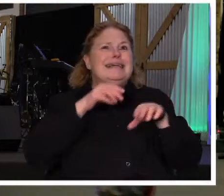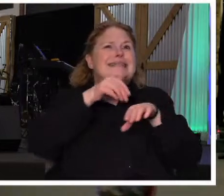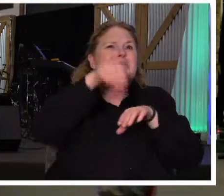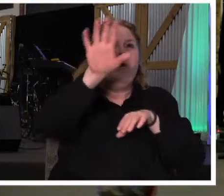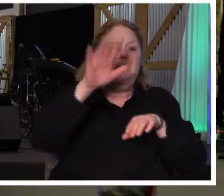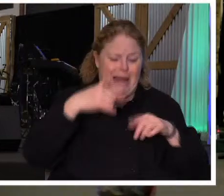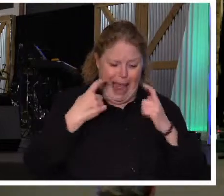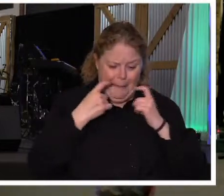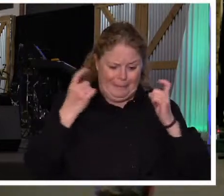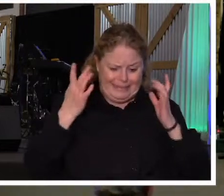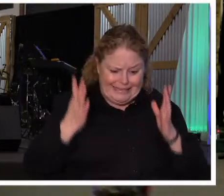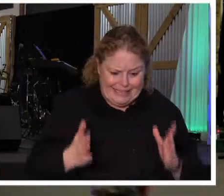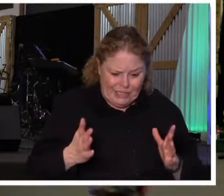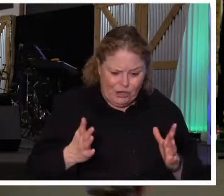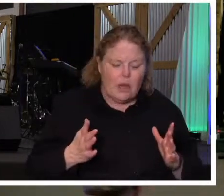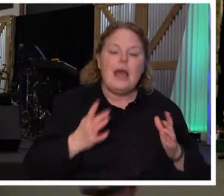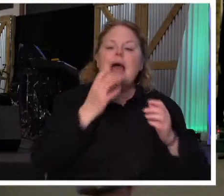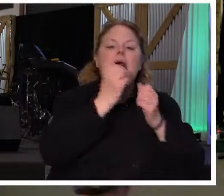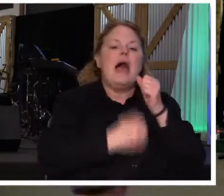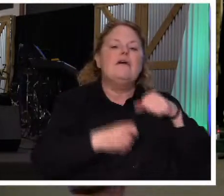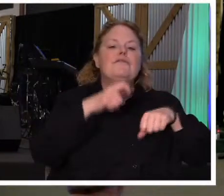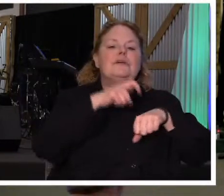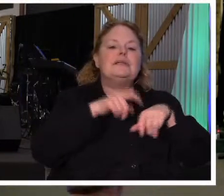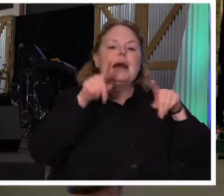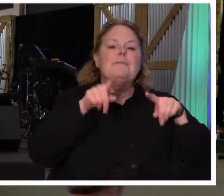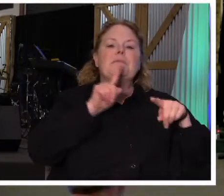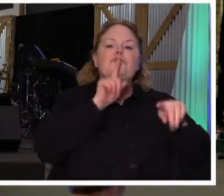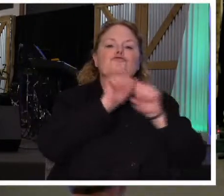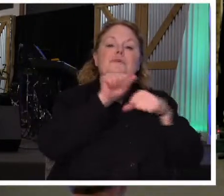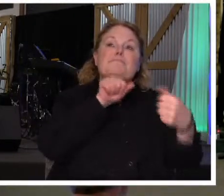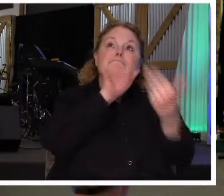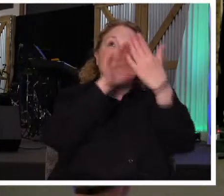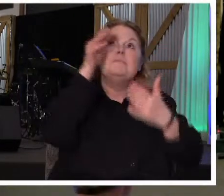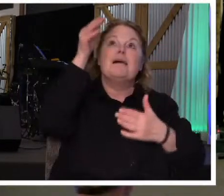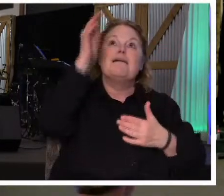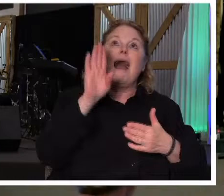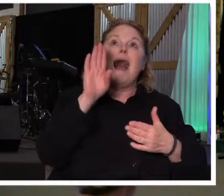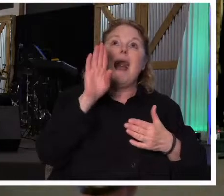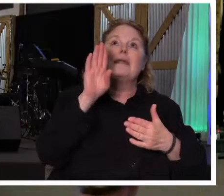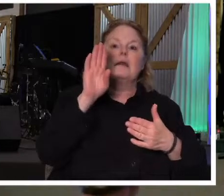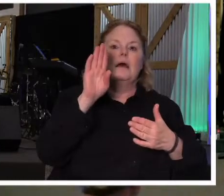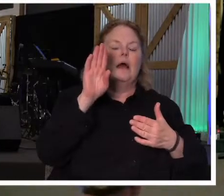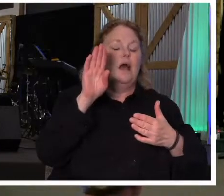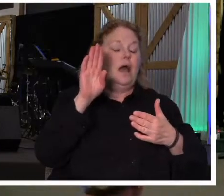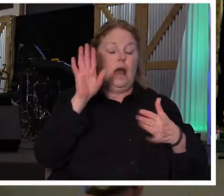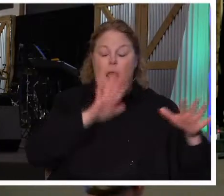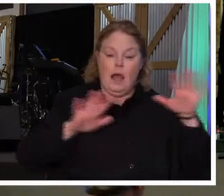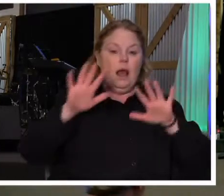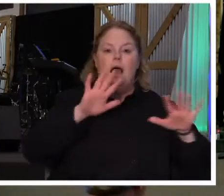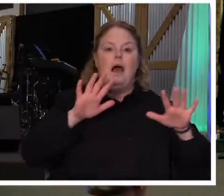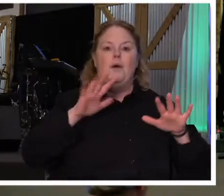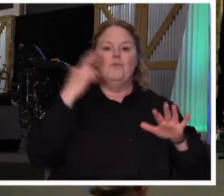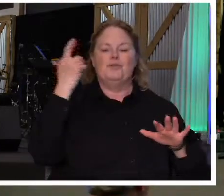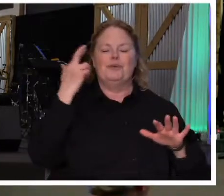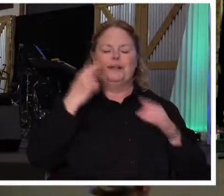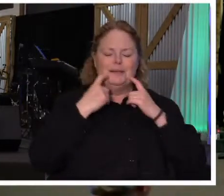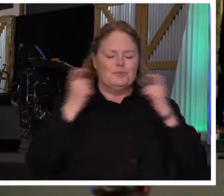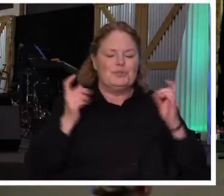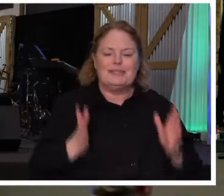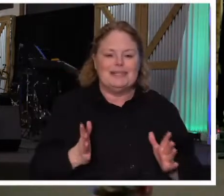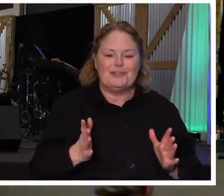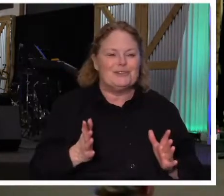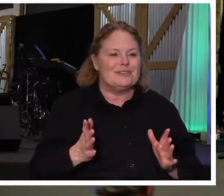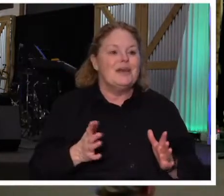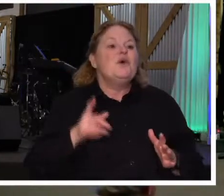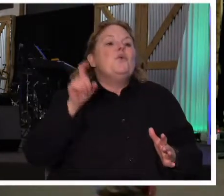man. Over and over and over again, this takes place. Folks, we cannot expect to have an encounter with the living God unless we